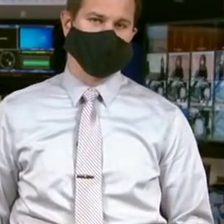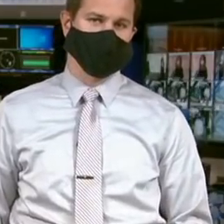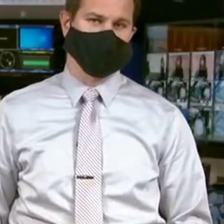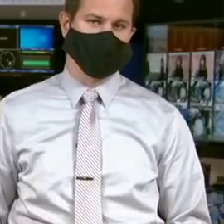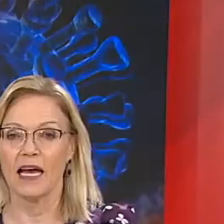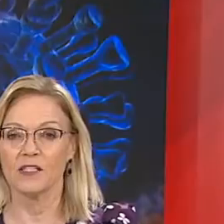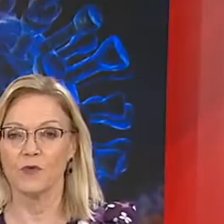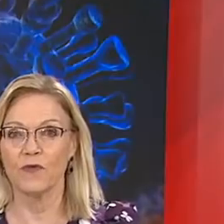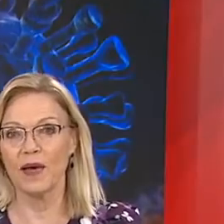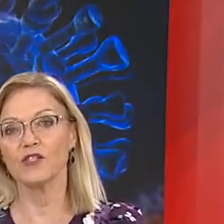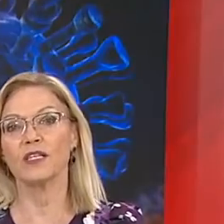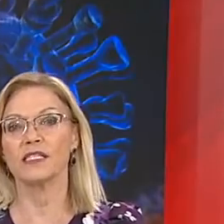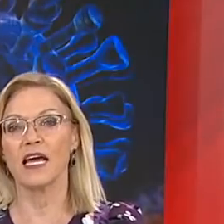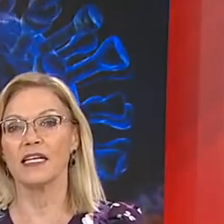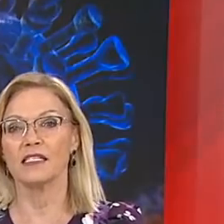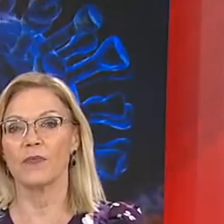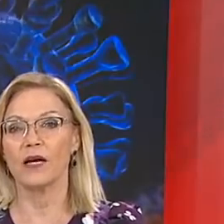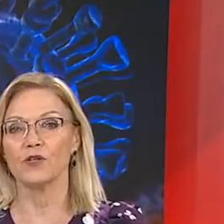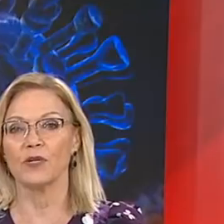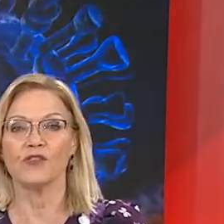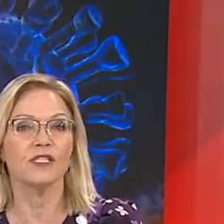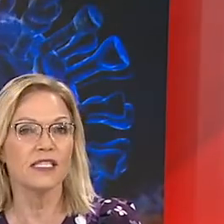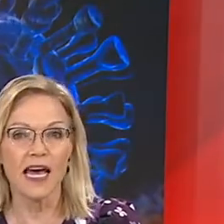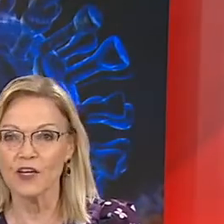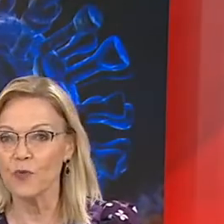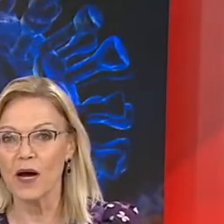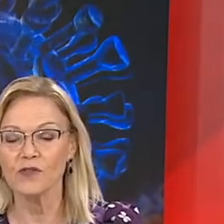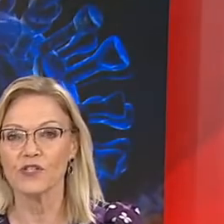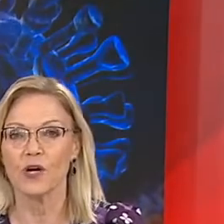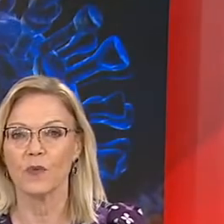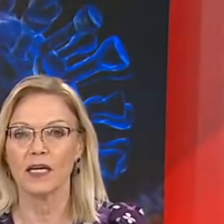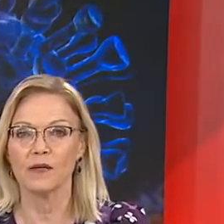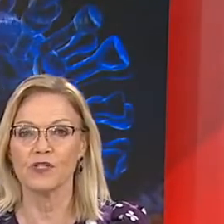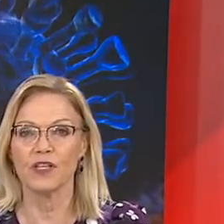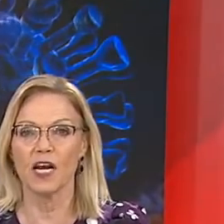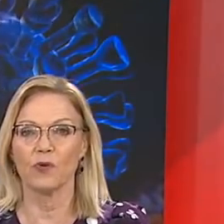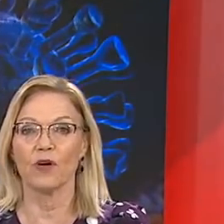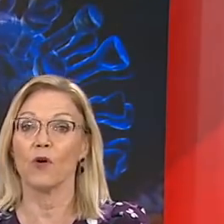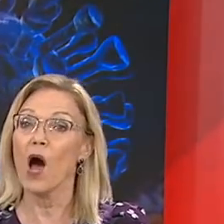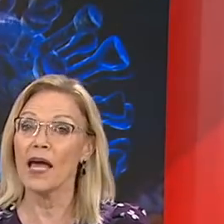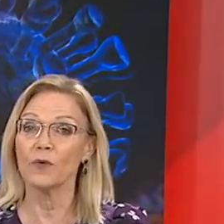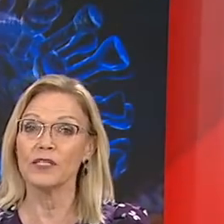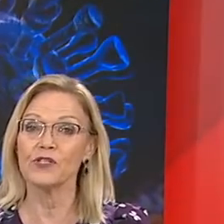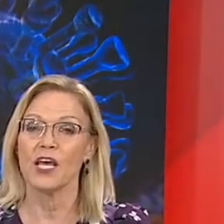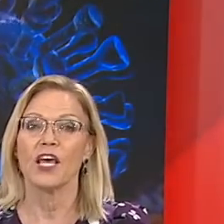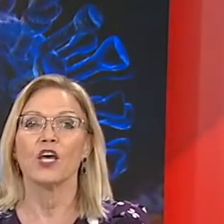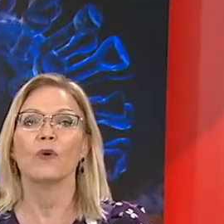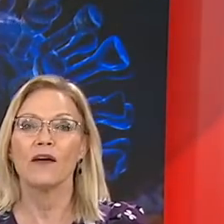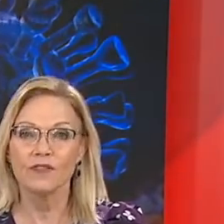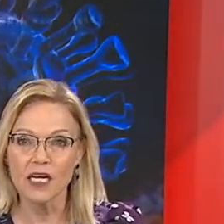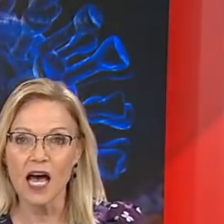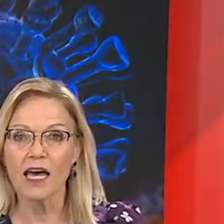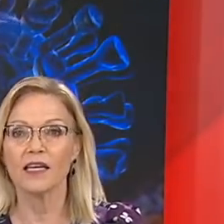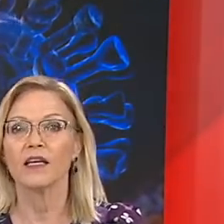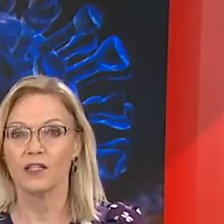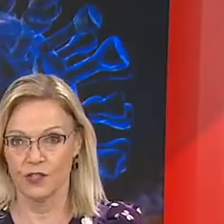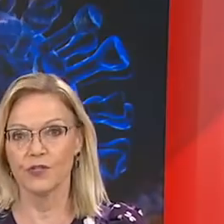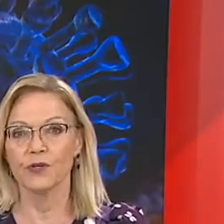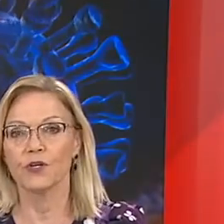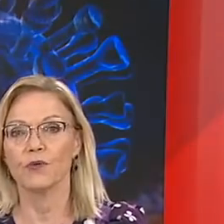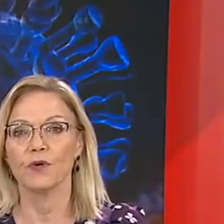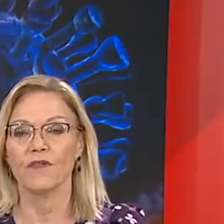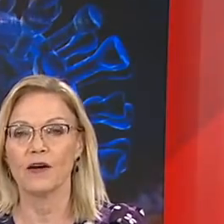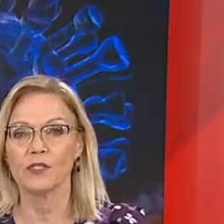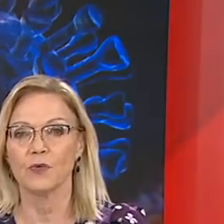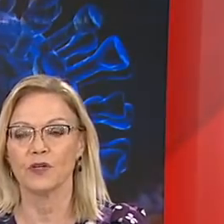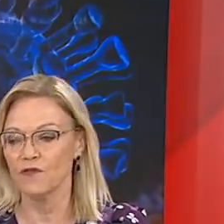Absolutely. And as we've mentioned, the state is about to reach a sad new milestone when it comes to the number of Ohioans who have died due